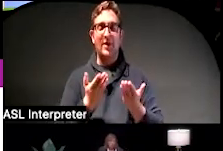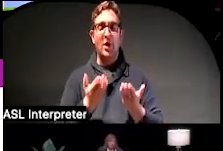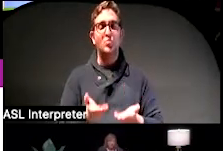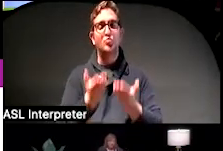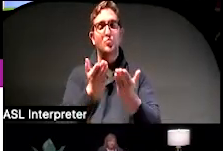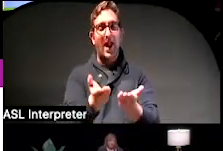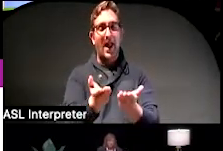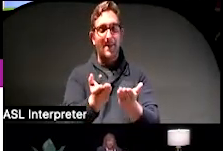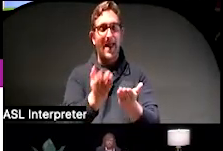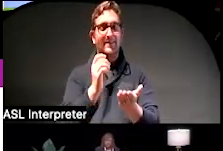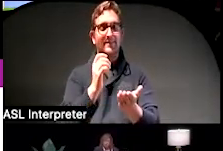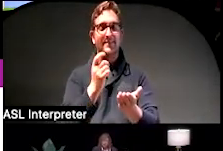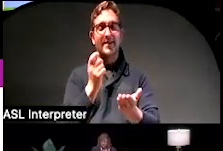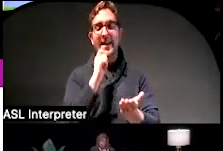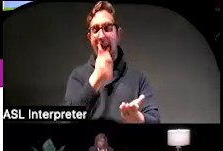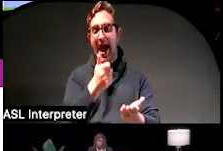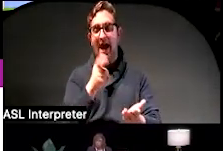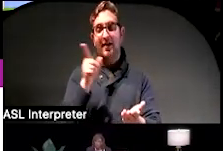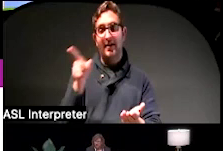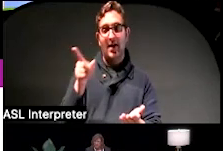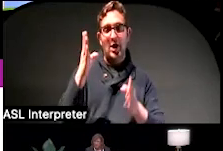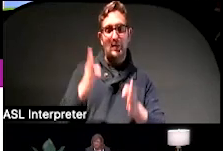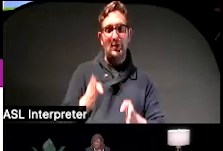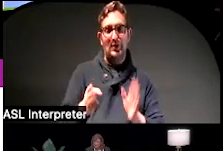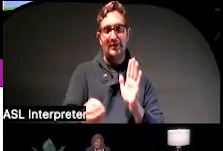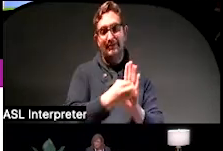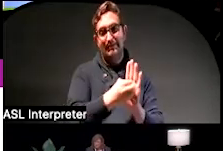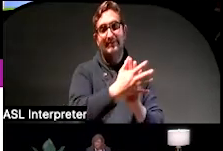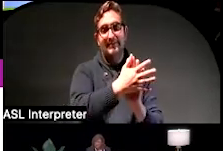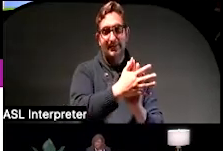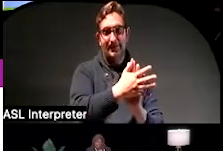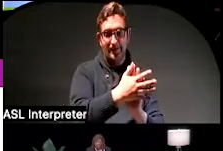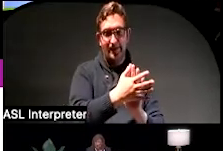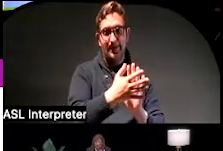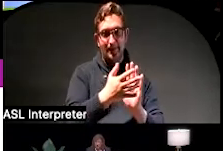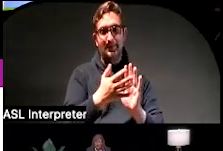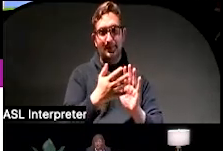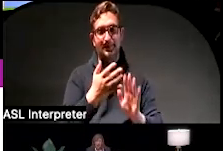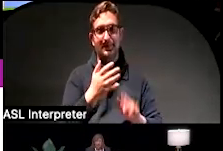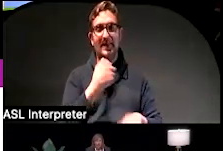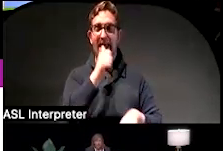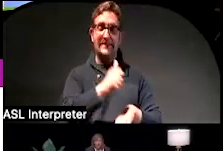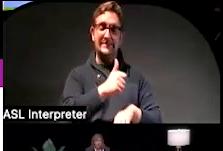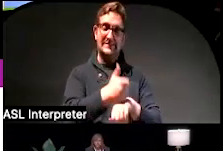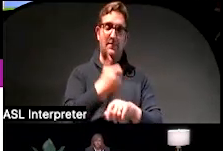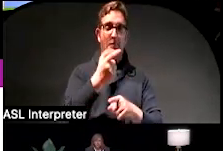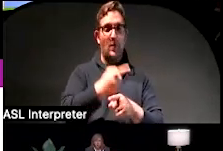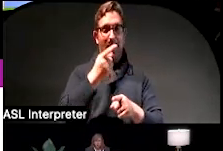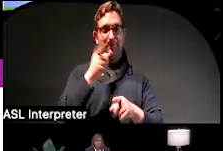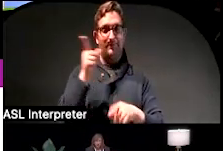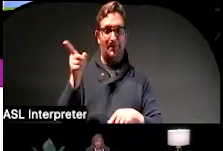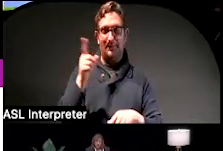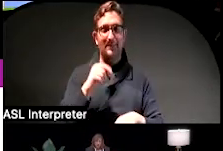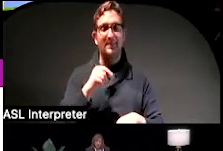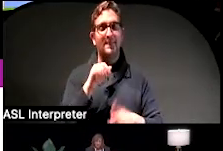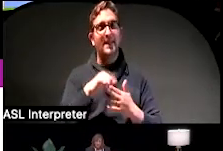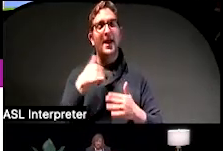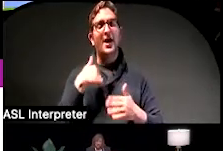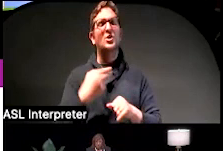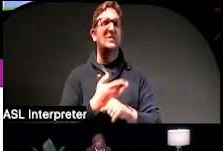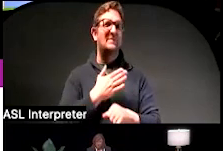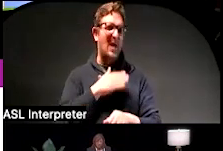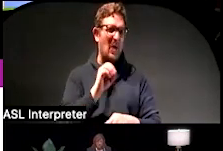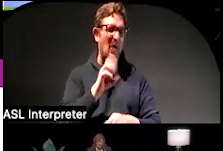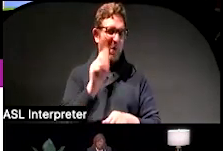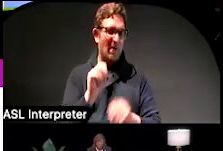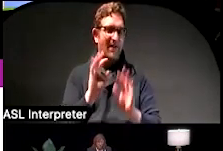he would not be the right person to appoint, right? I use my own family as an